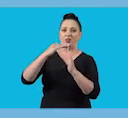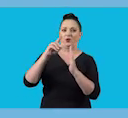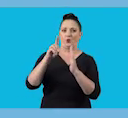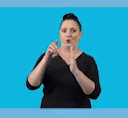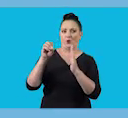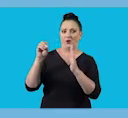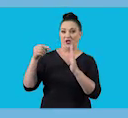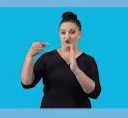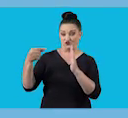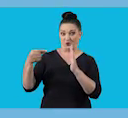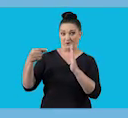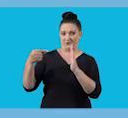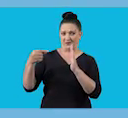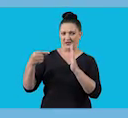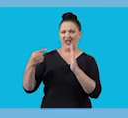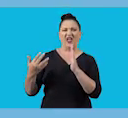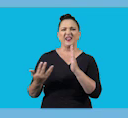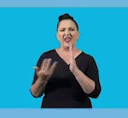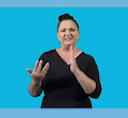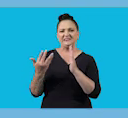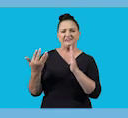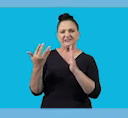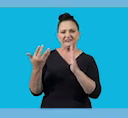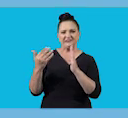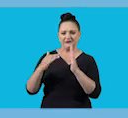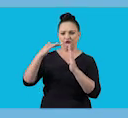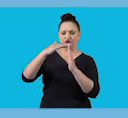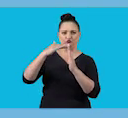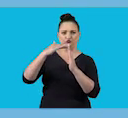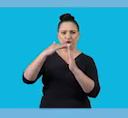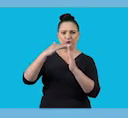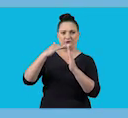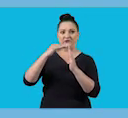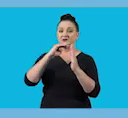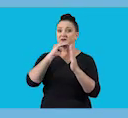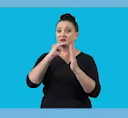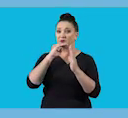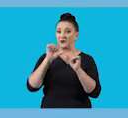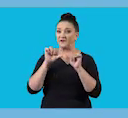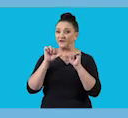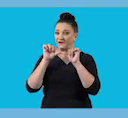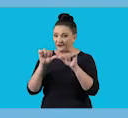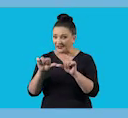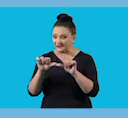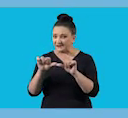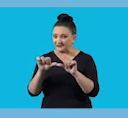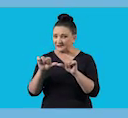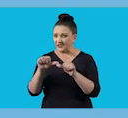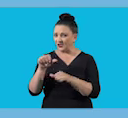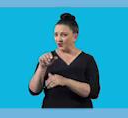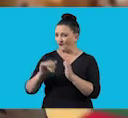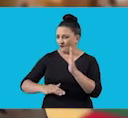the assumption here is that this gaseous substance has a fixed